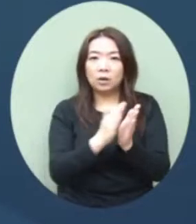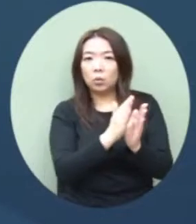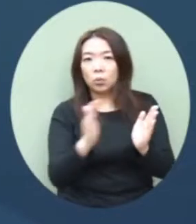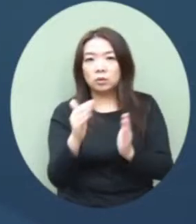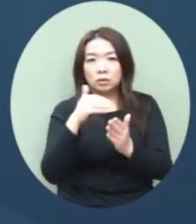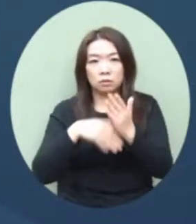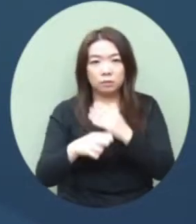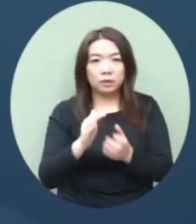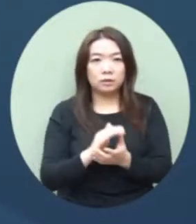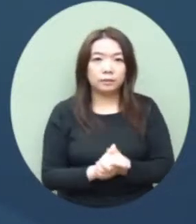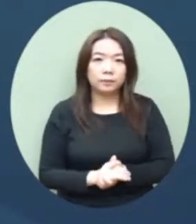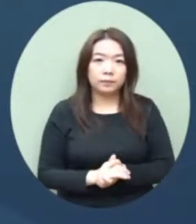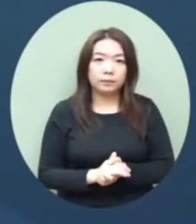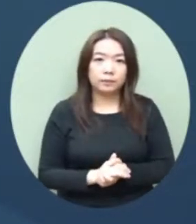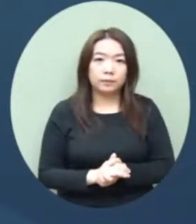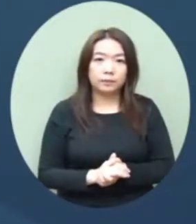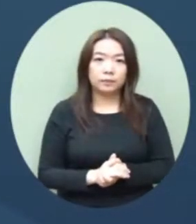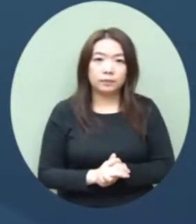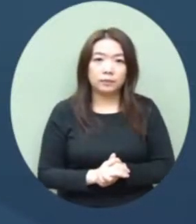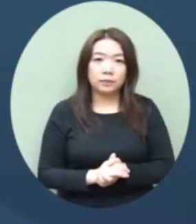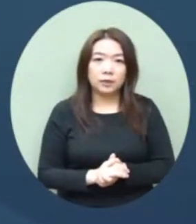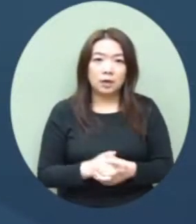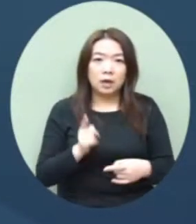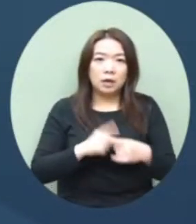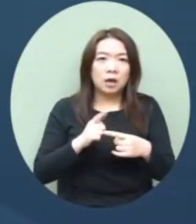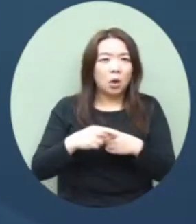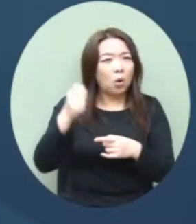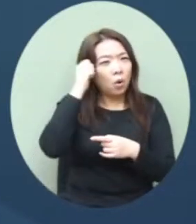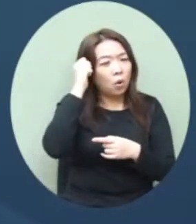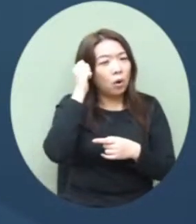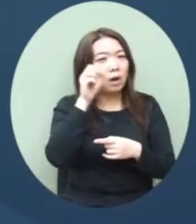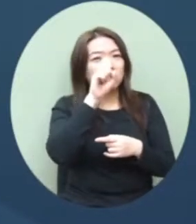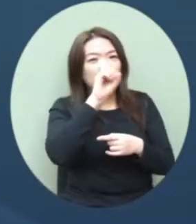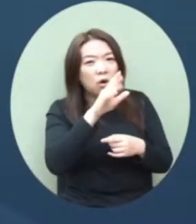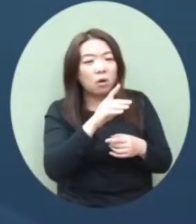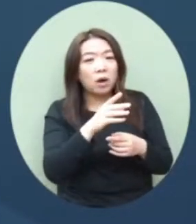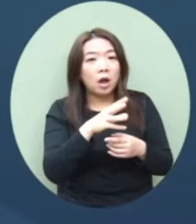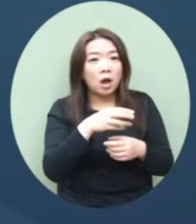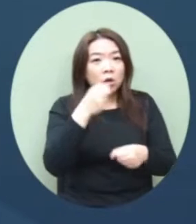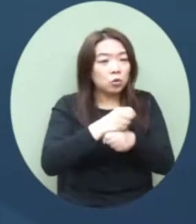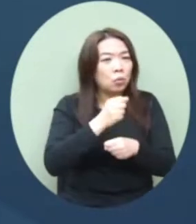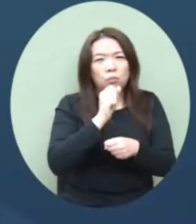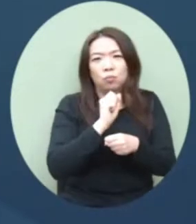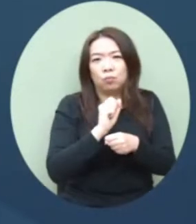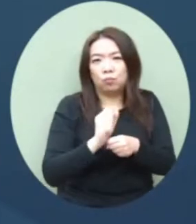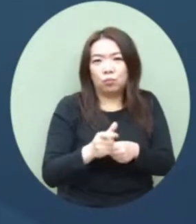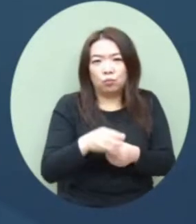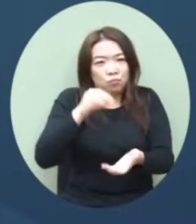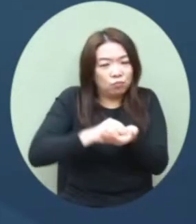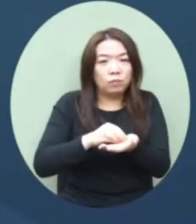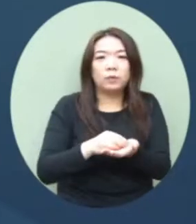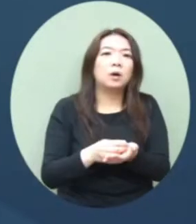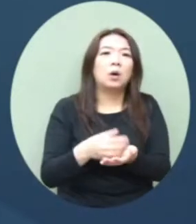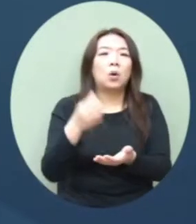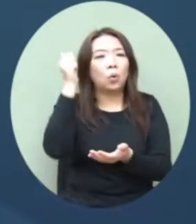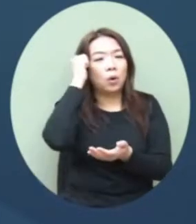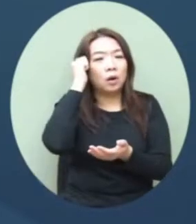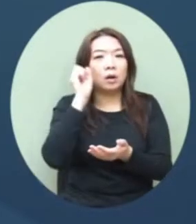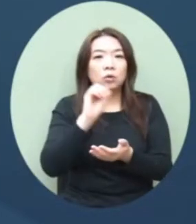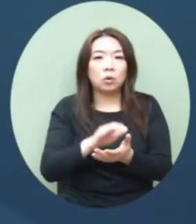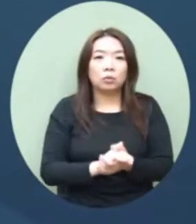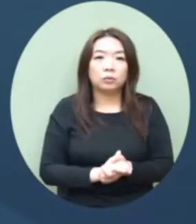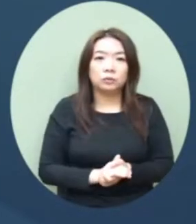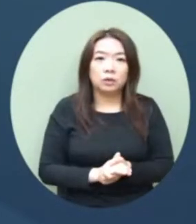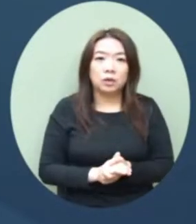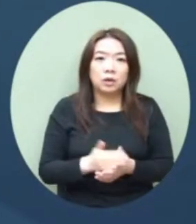or don't interpret it as our unwillingness to do this or that. During the fight, it's hard to be